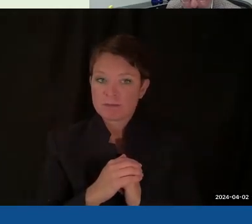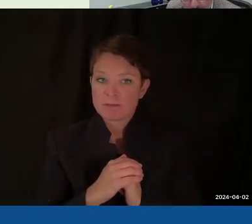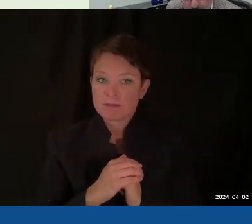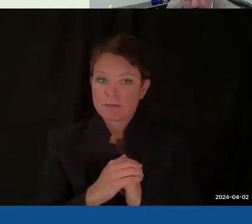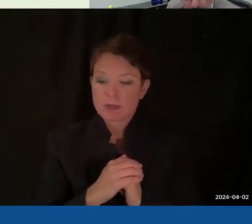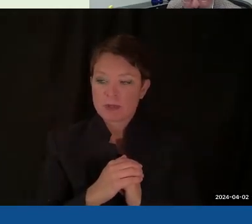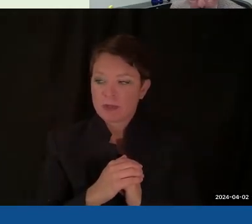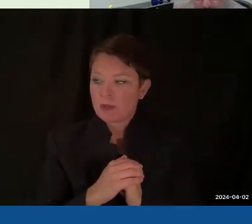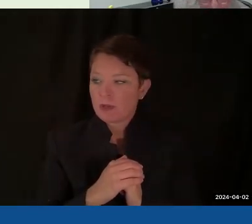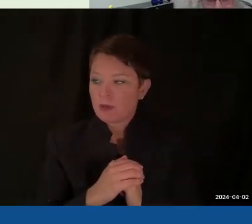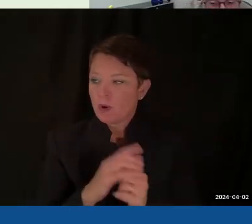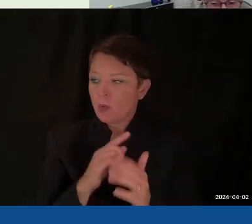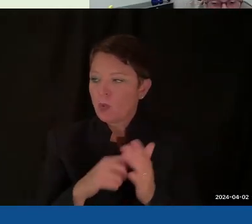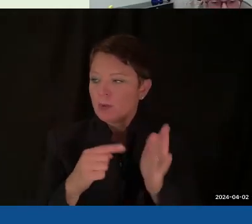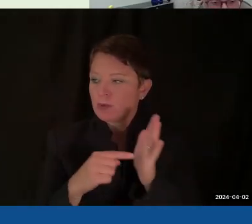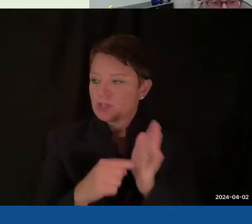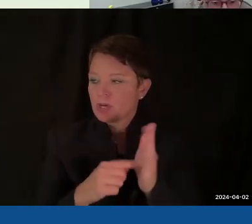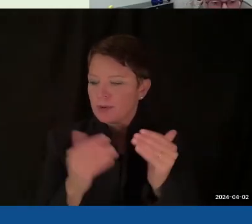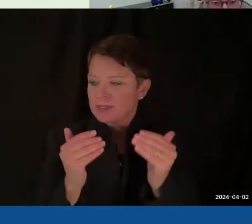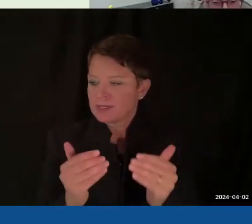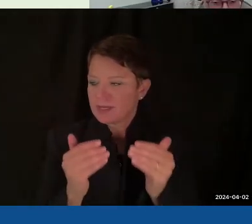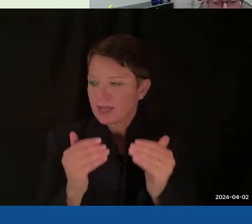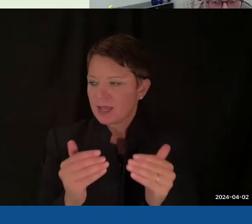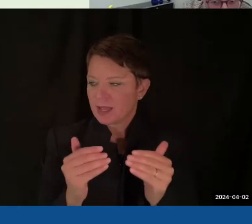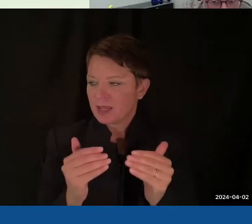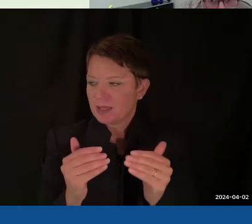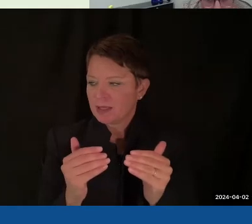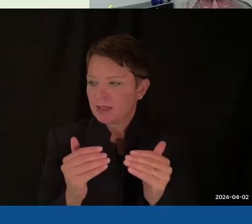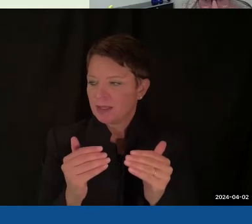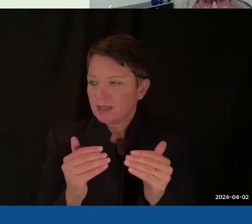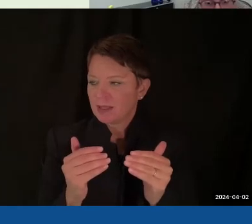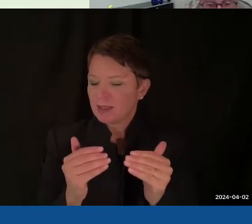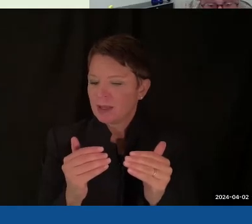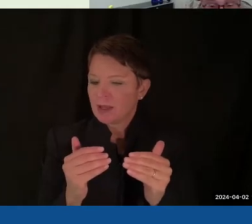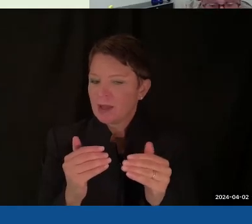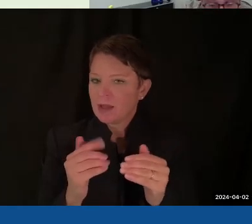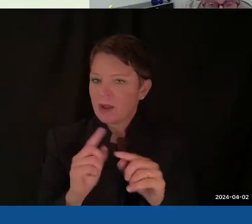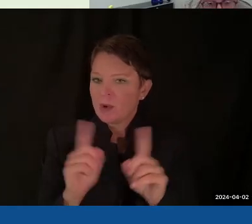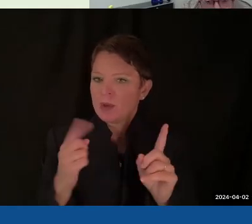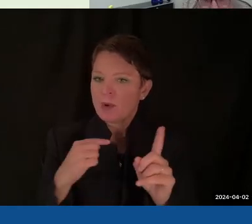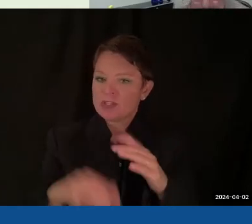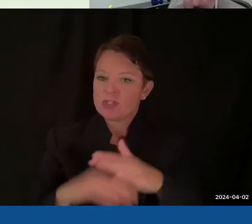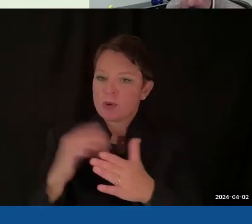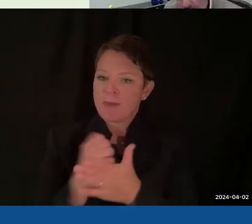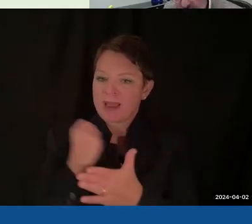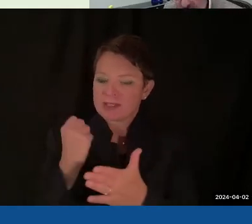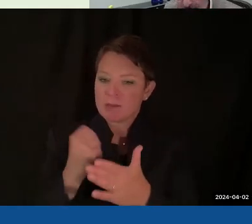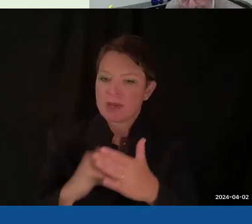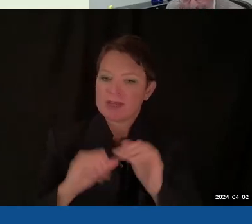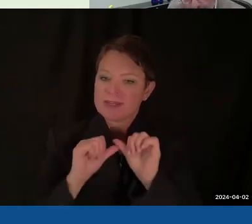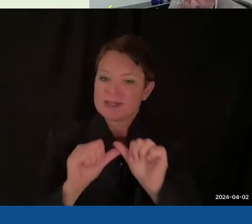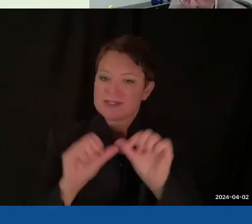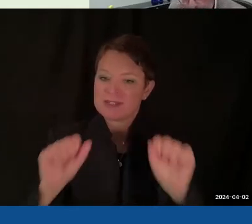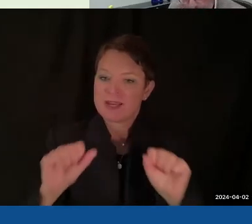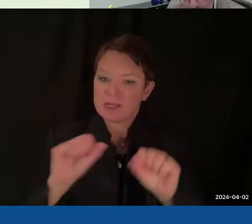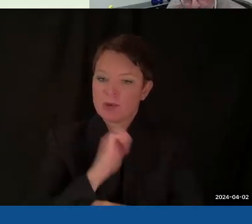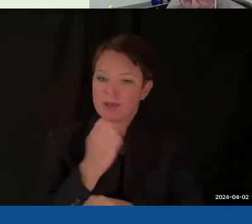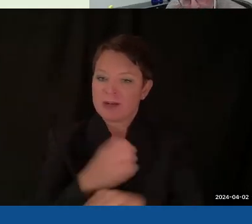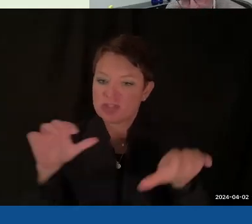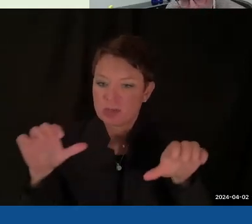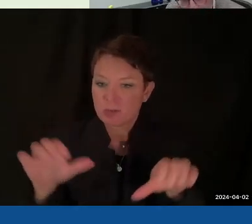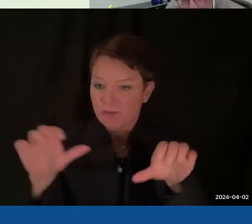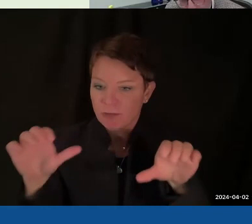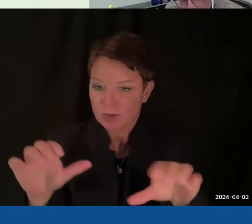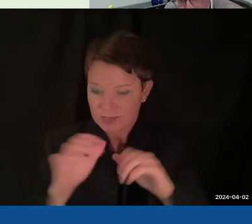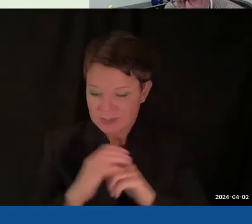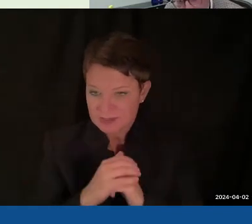From kind of what we've shown today in the aerial renderings, we've also really wanted to maximize the sustainable energy performance, with